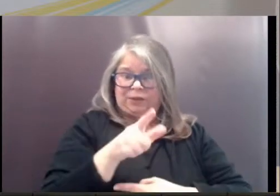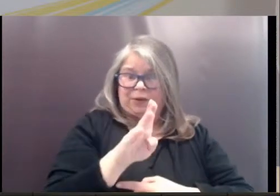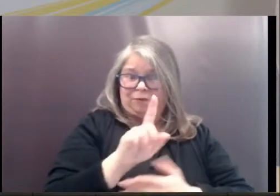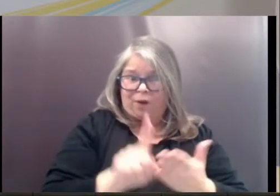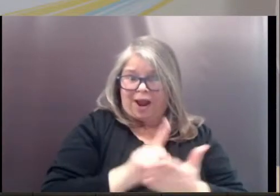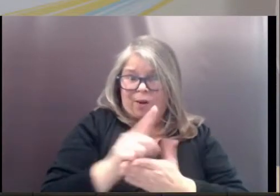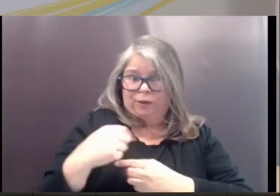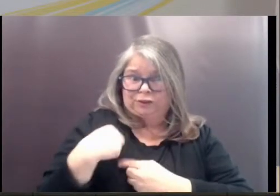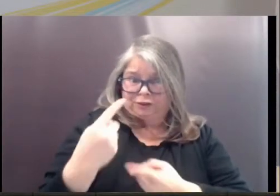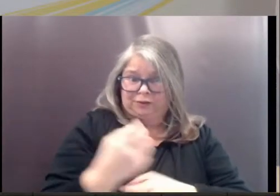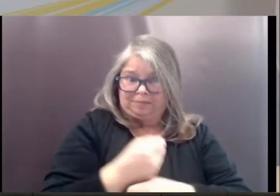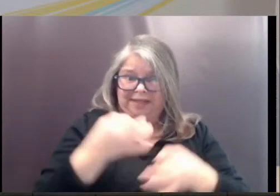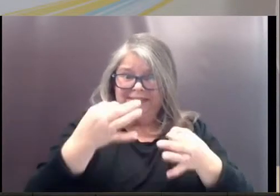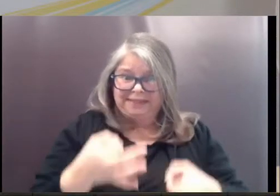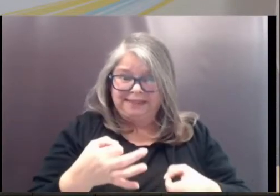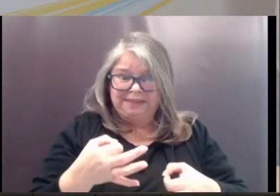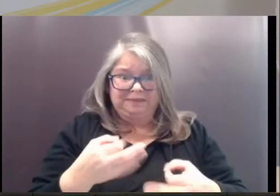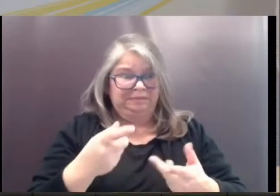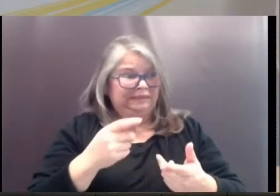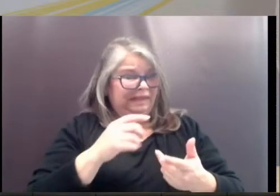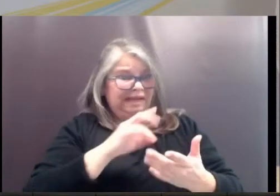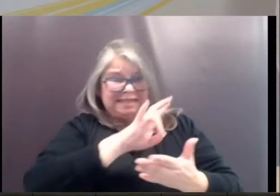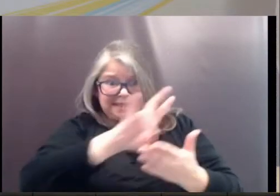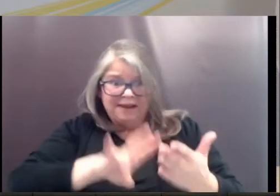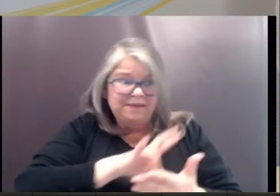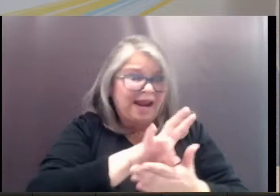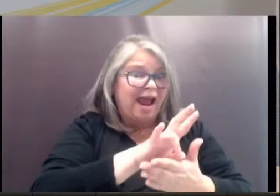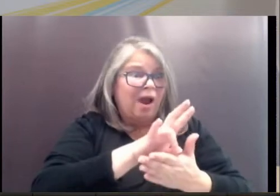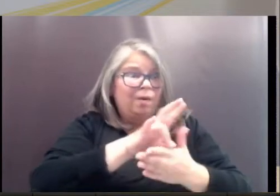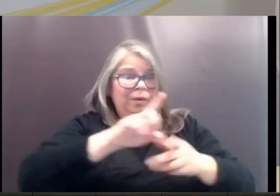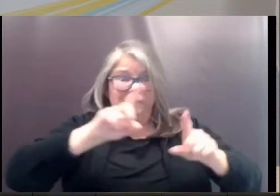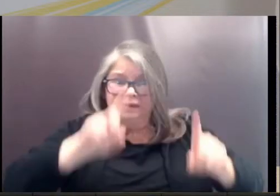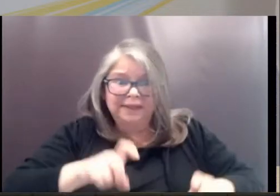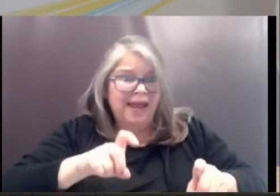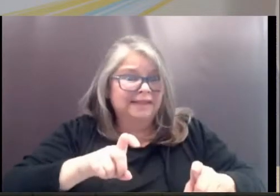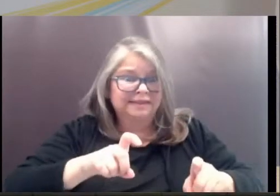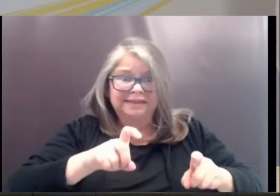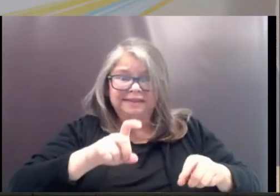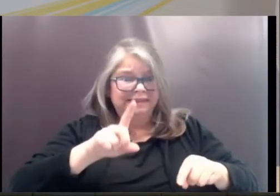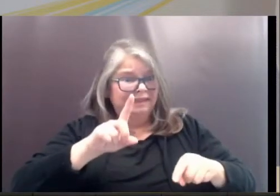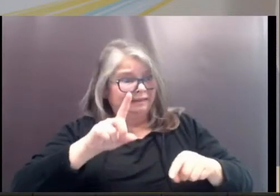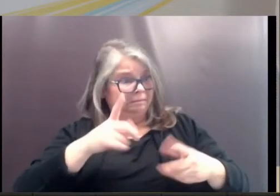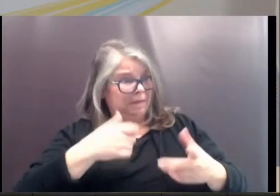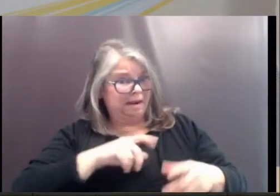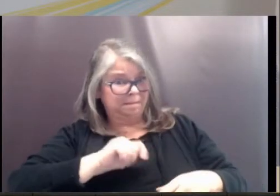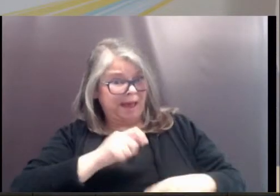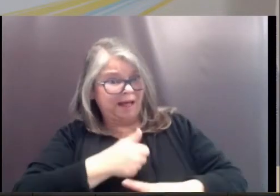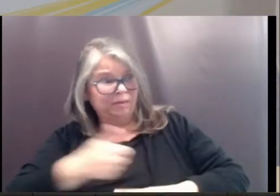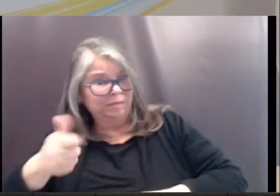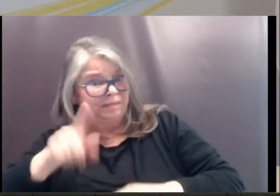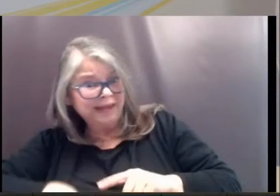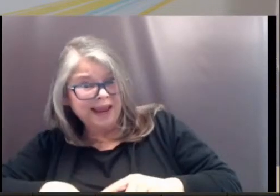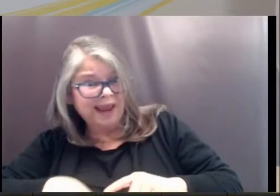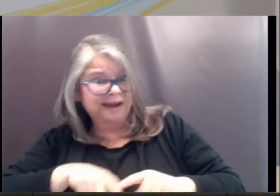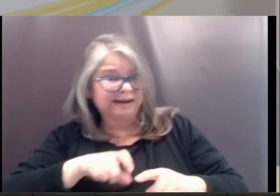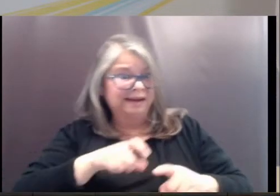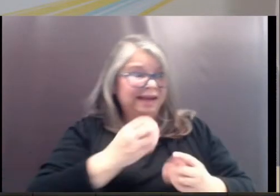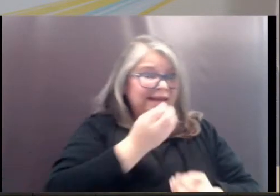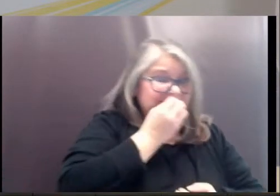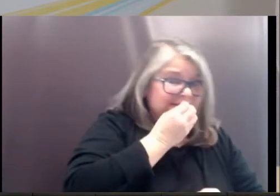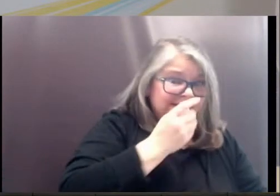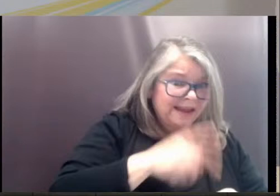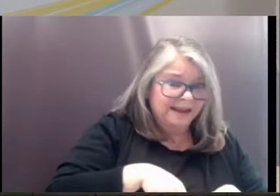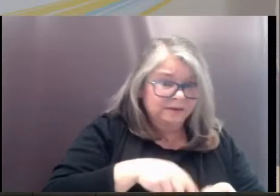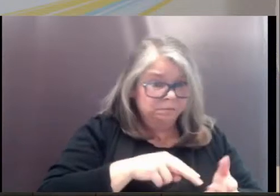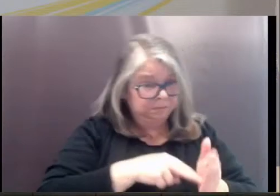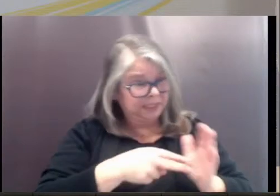heard from a lot of people who didn't have access to bathrooms or food. You have said you can make an appointment to be tested online or by calling